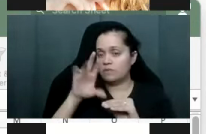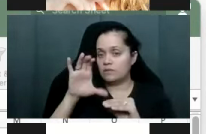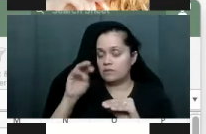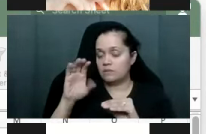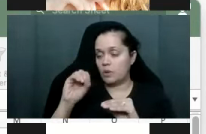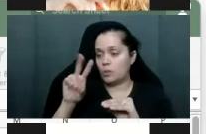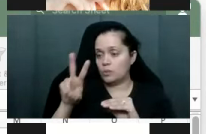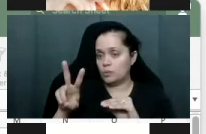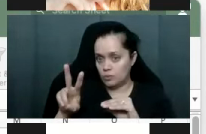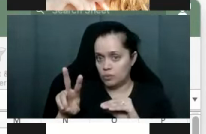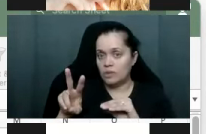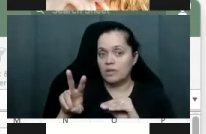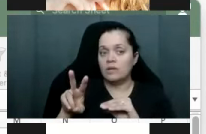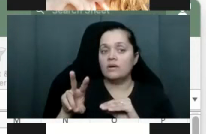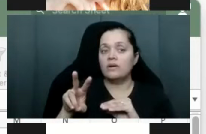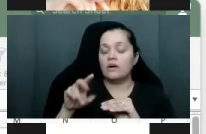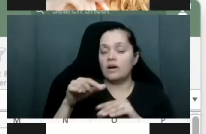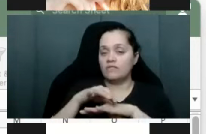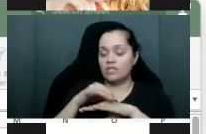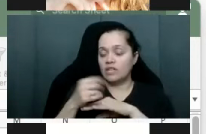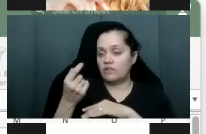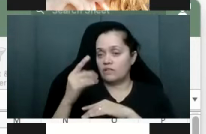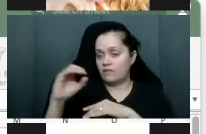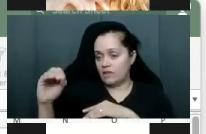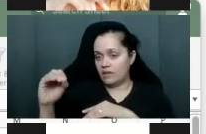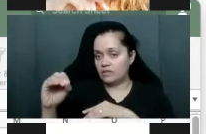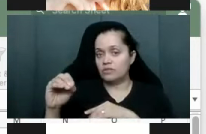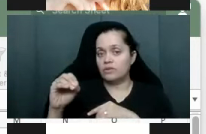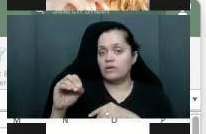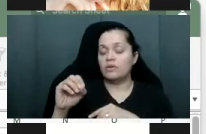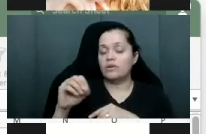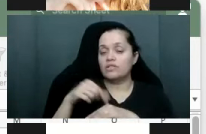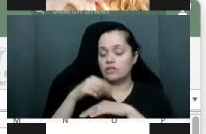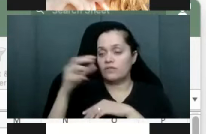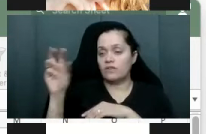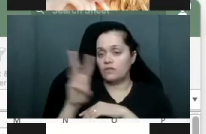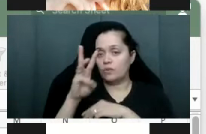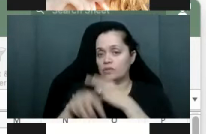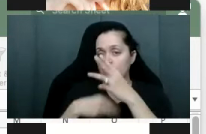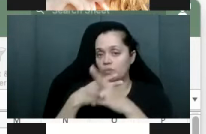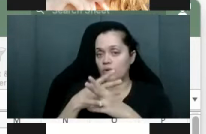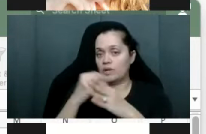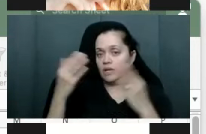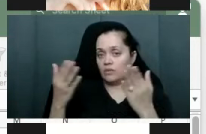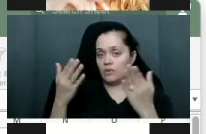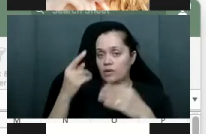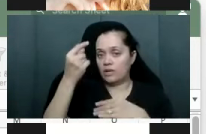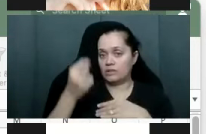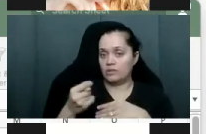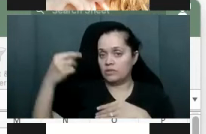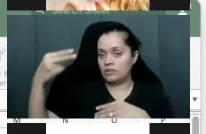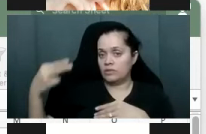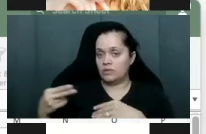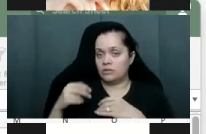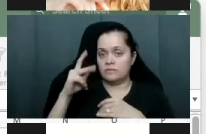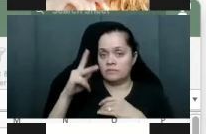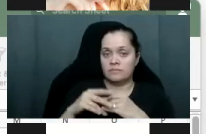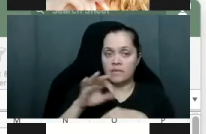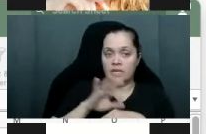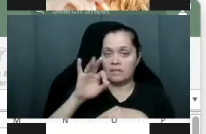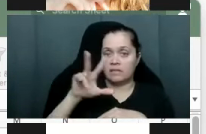VCM02 of Geography 1100, Geography of the Western World. And we're here on Tuesdays and Thursdays at